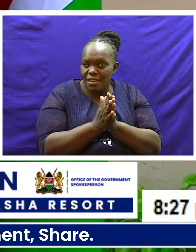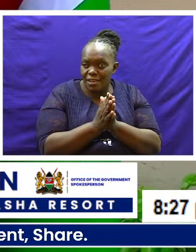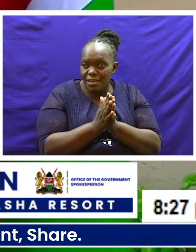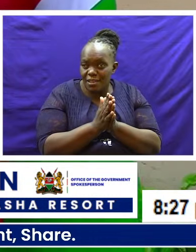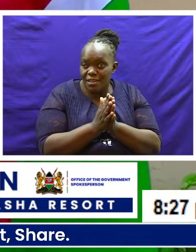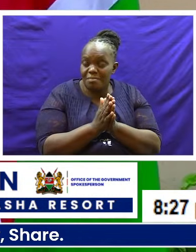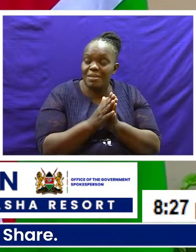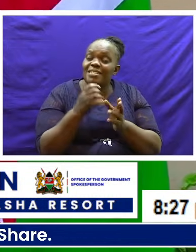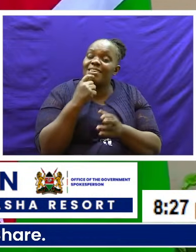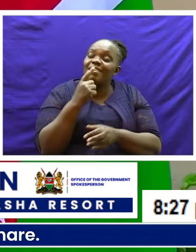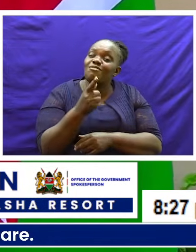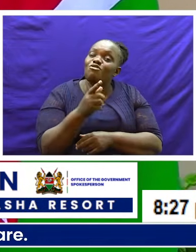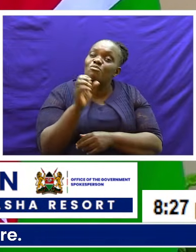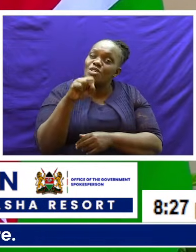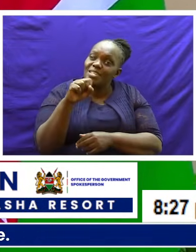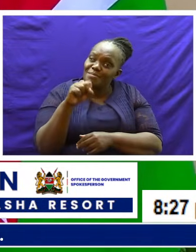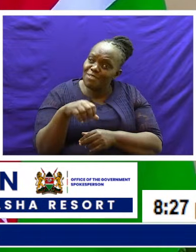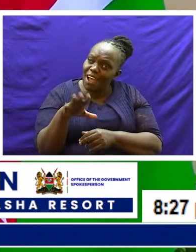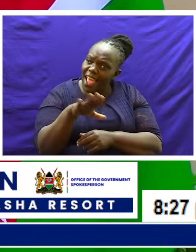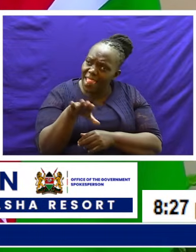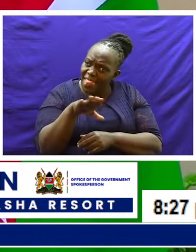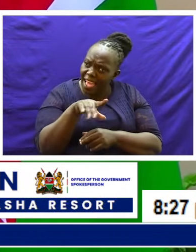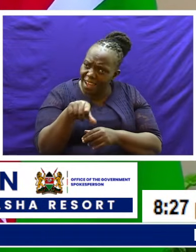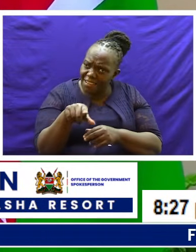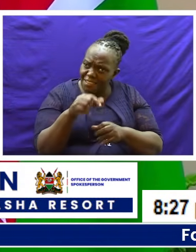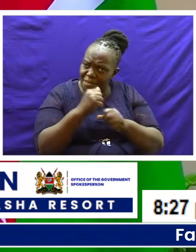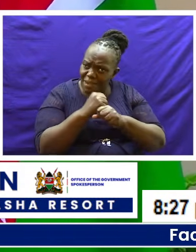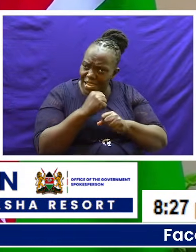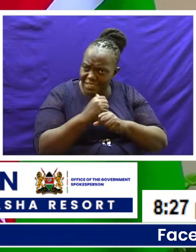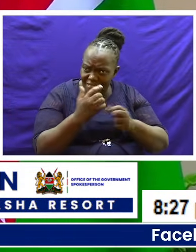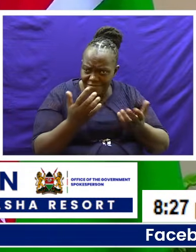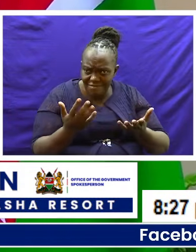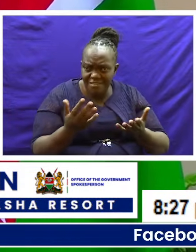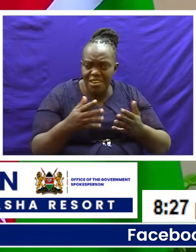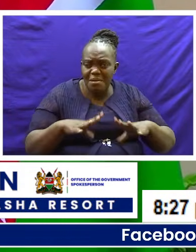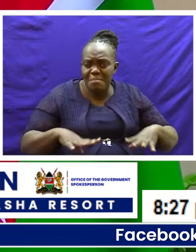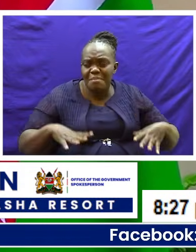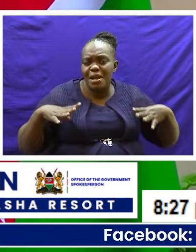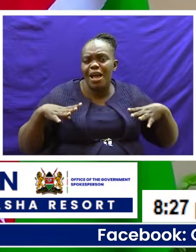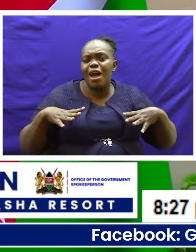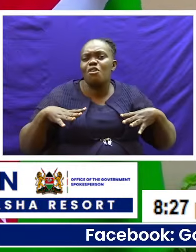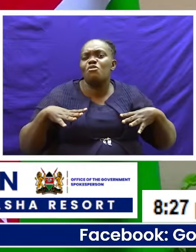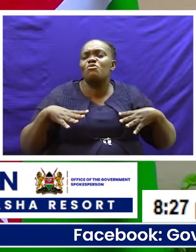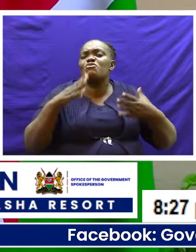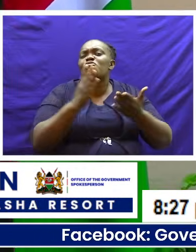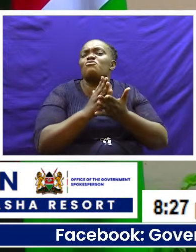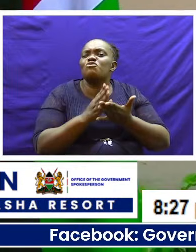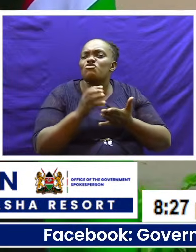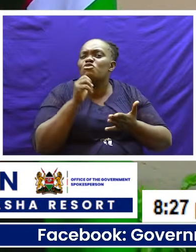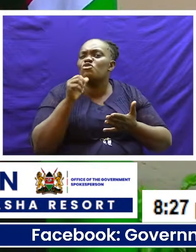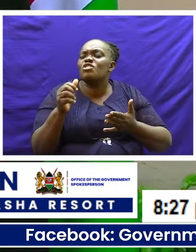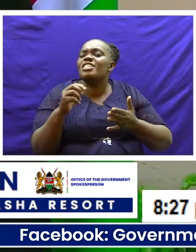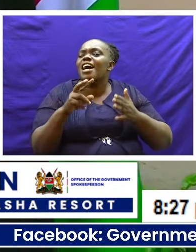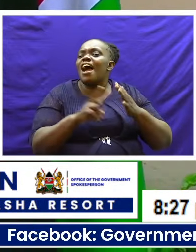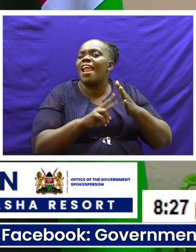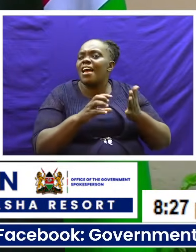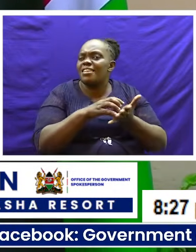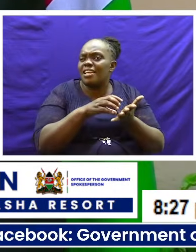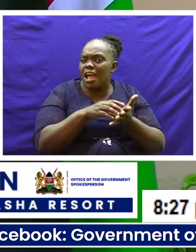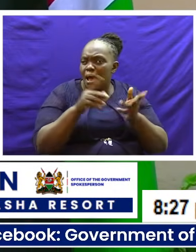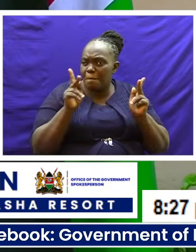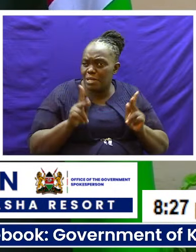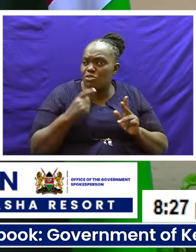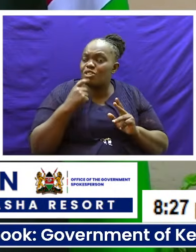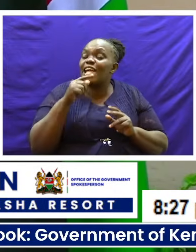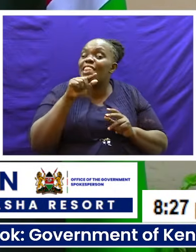I can tell you it is an area that has made us proud because we have not had a situation where somebody says, this